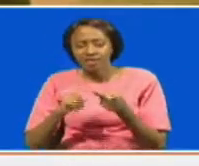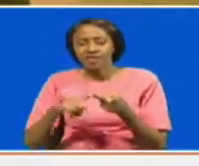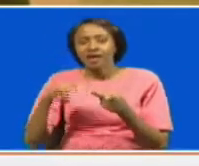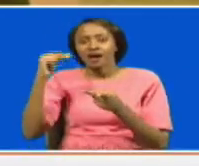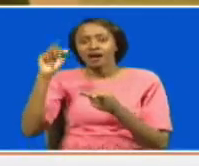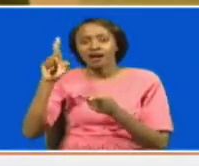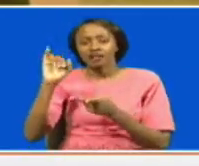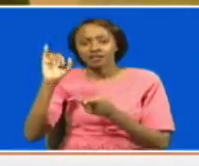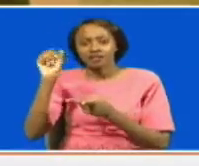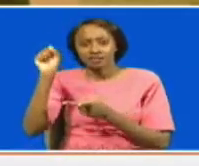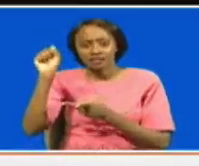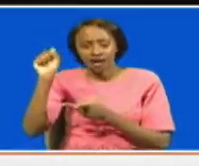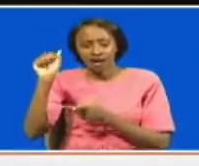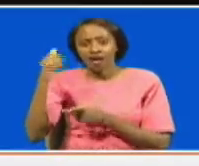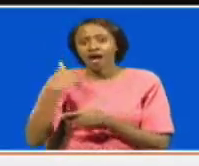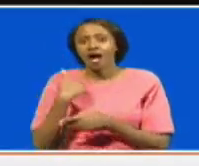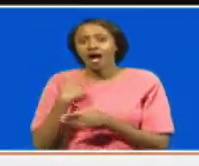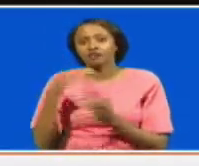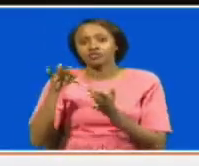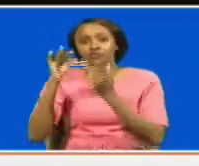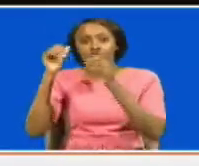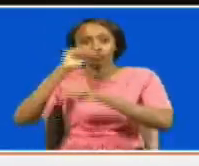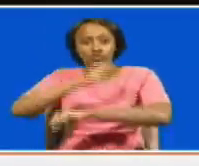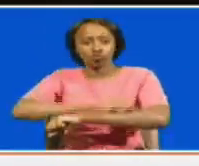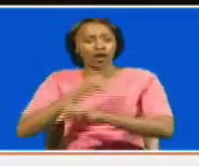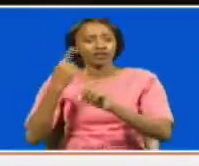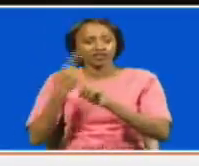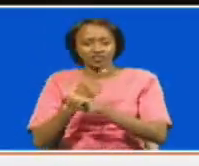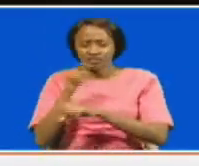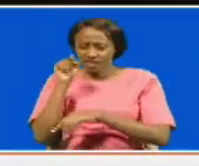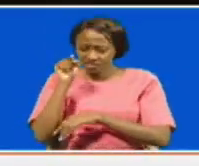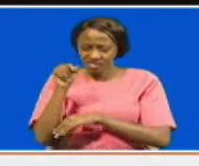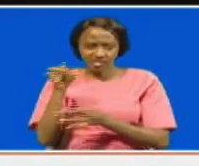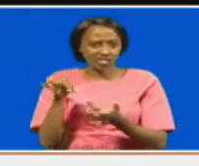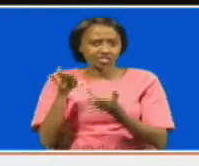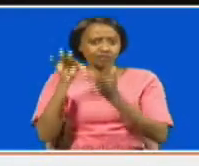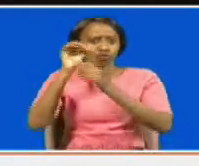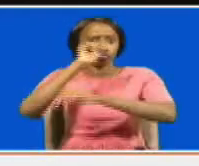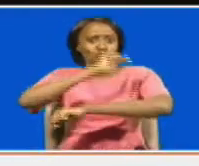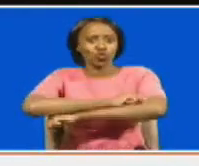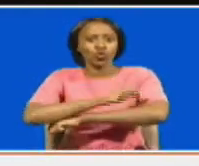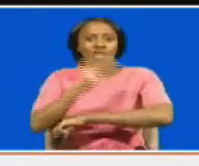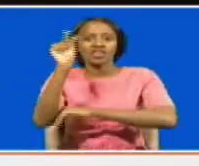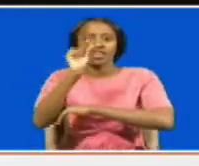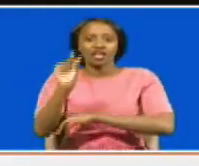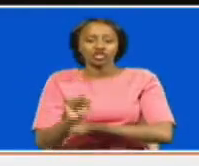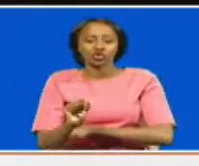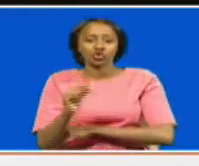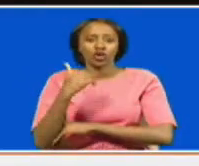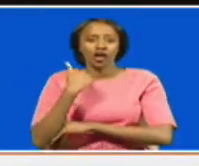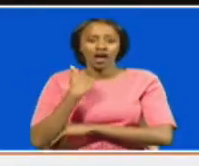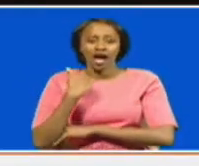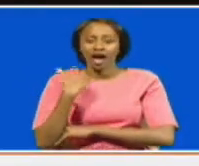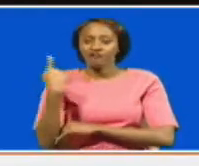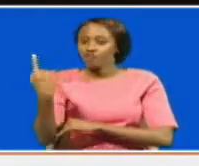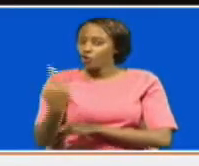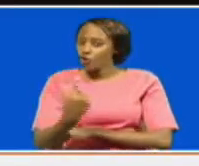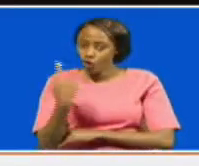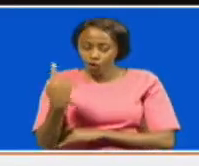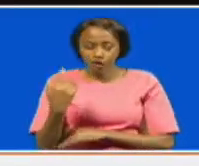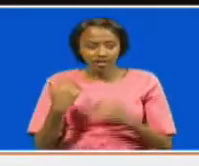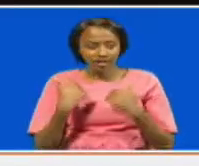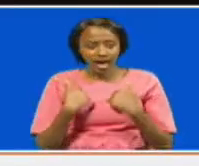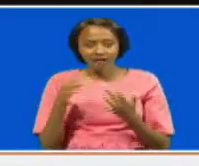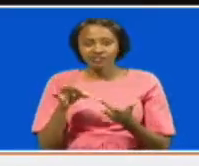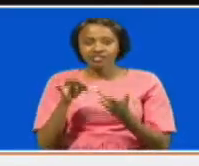even orphanage centers. We know this is the only special school in the region. And being the only special school in the